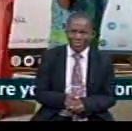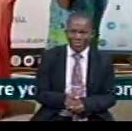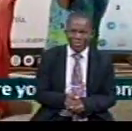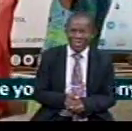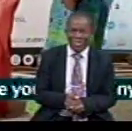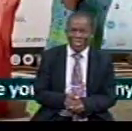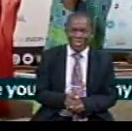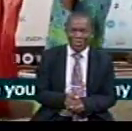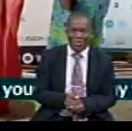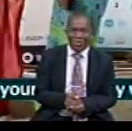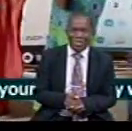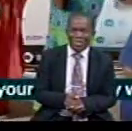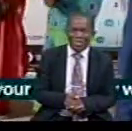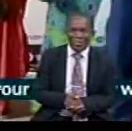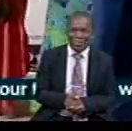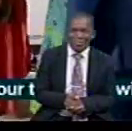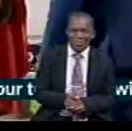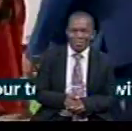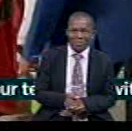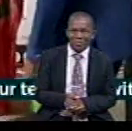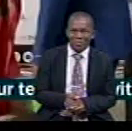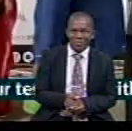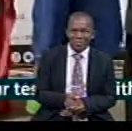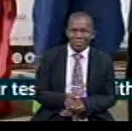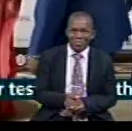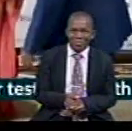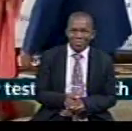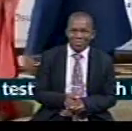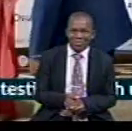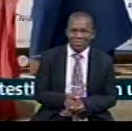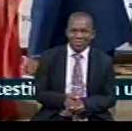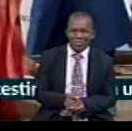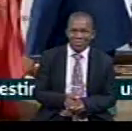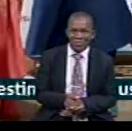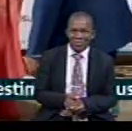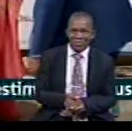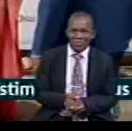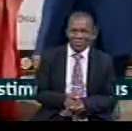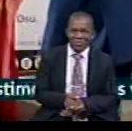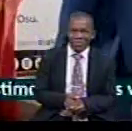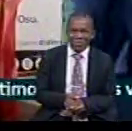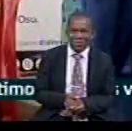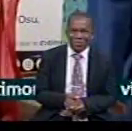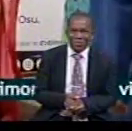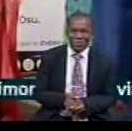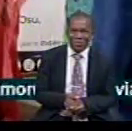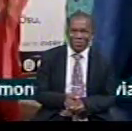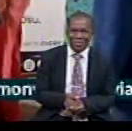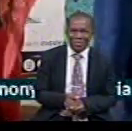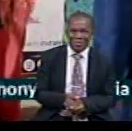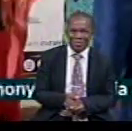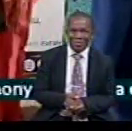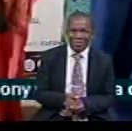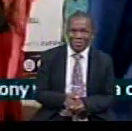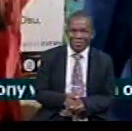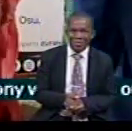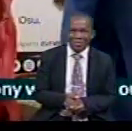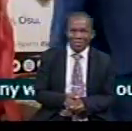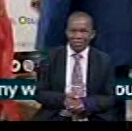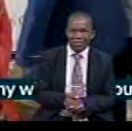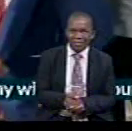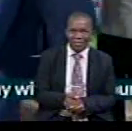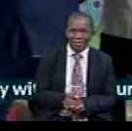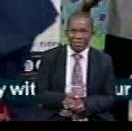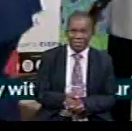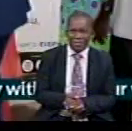Hallelujah. Yen we are by now dance your dear and say, oh no, and I will name no, no, who saw Nantiano, Nayan Wanga.